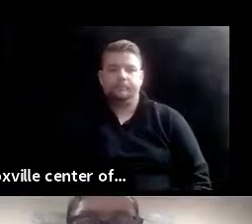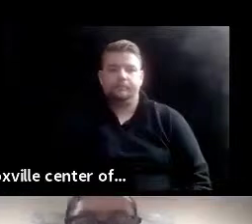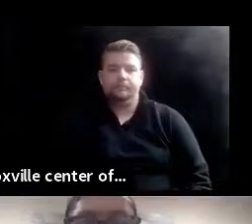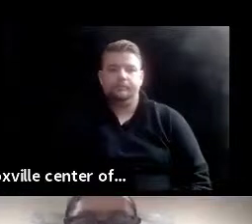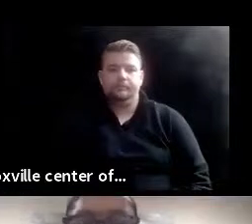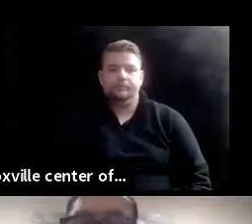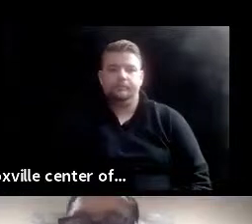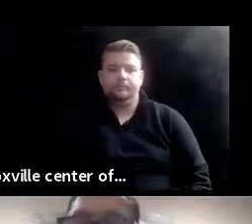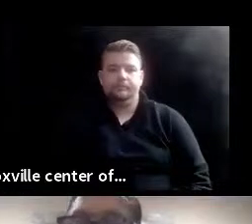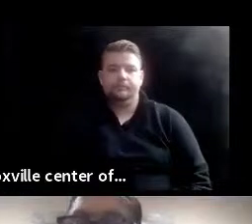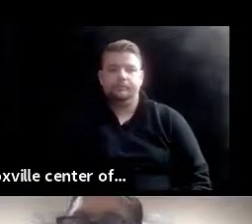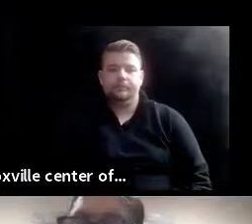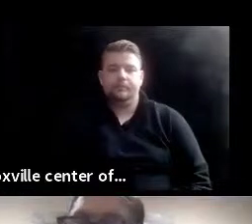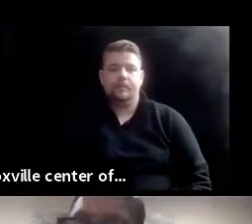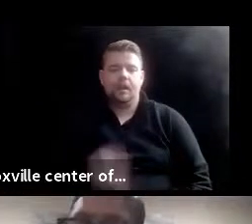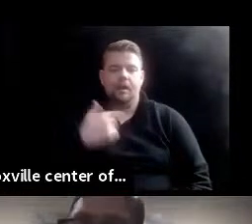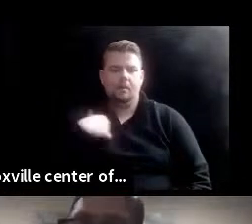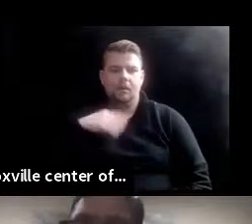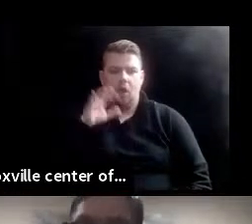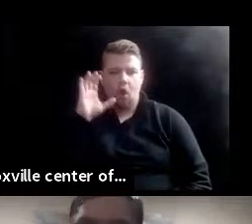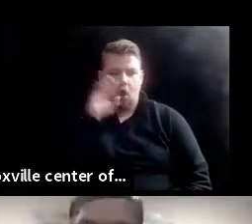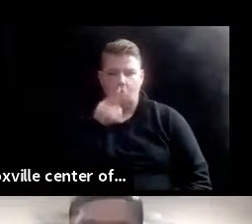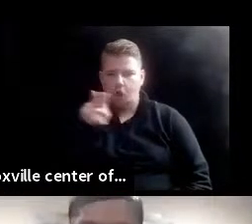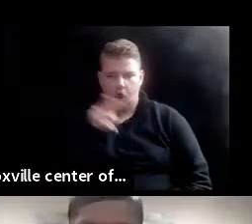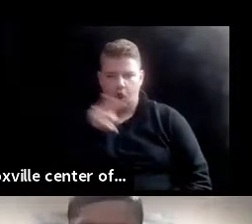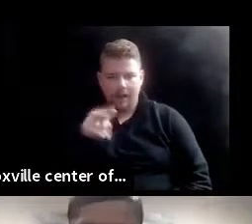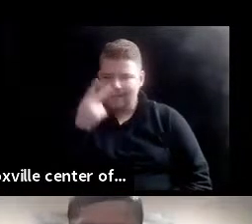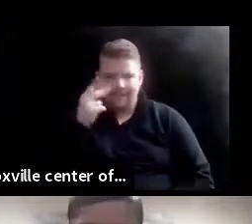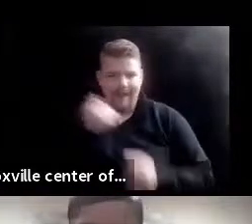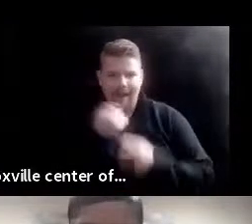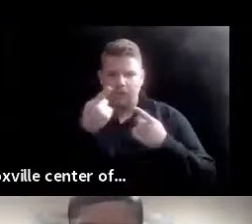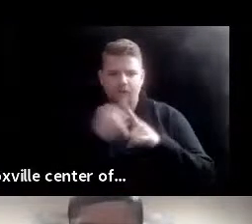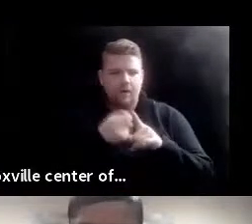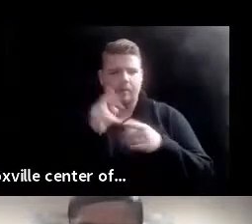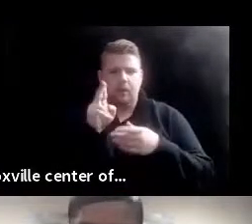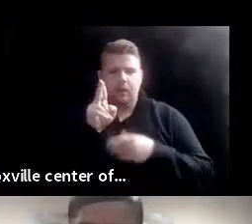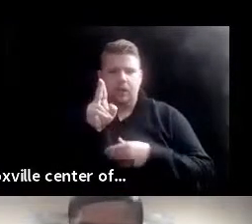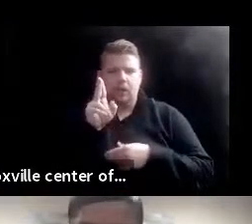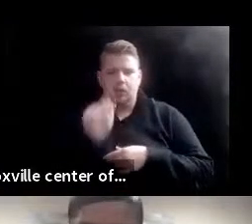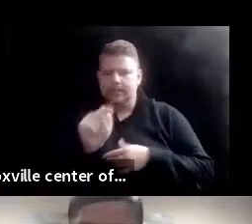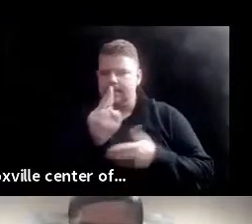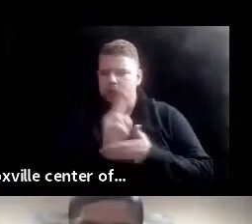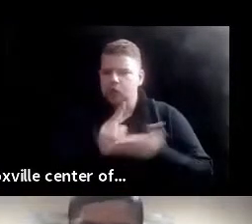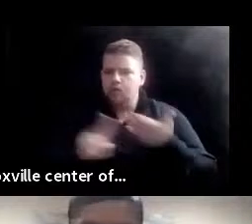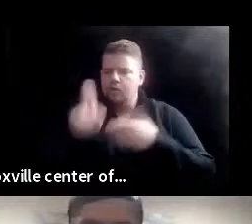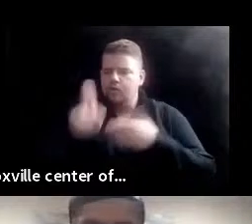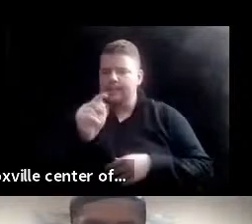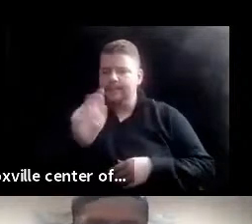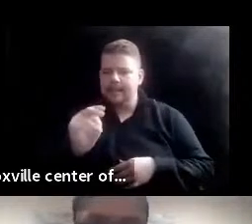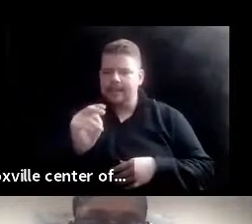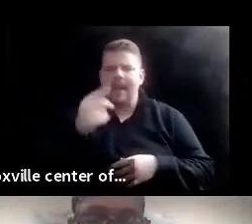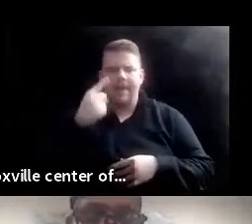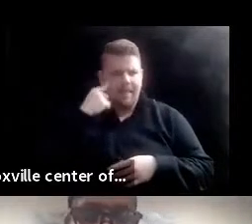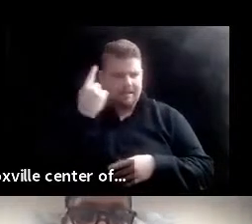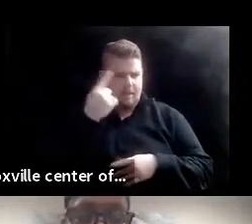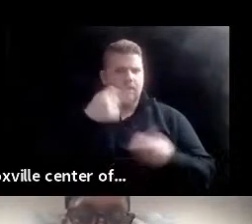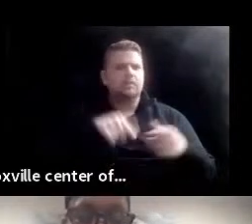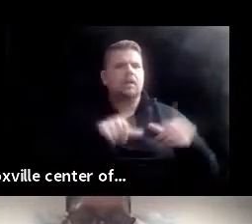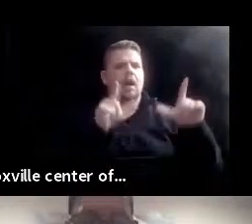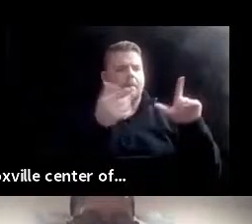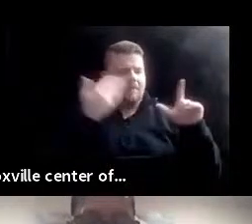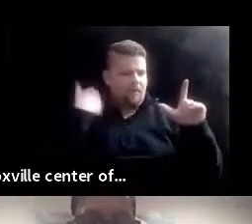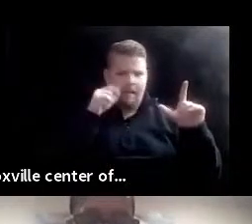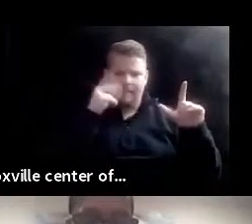I was looking to see if we had somebody from the University of Tennessee that was, I think someone was on earlier, but I don't see them in